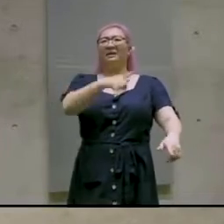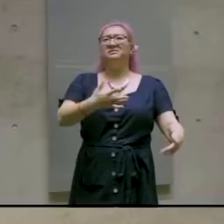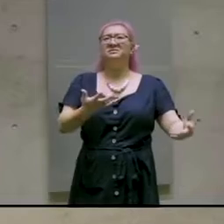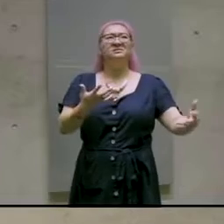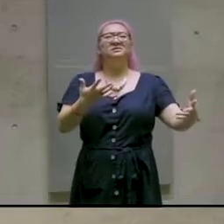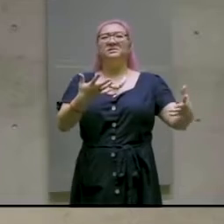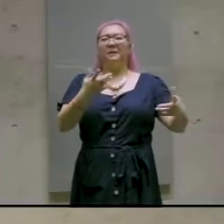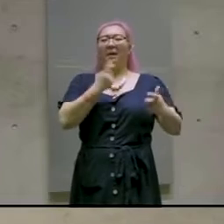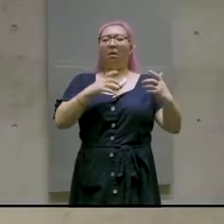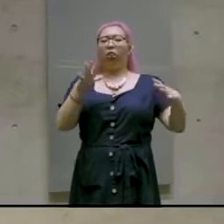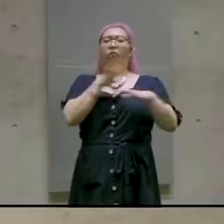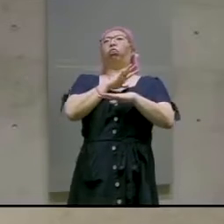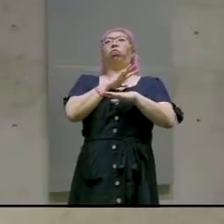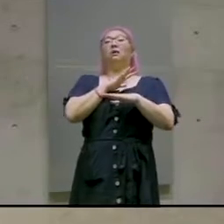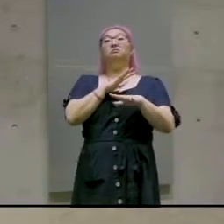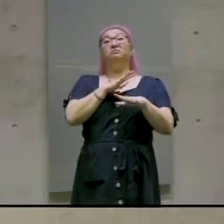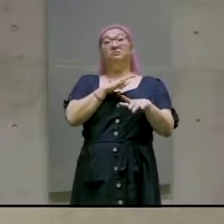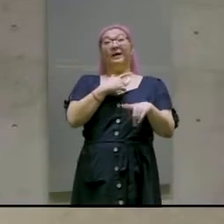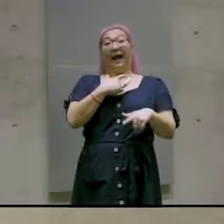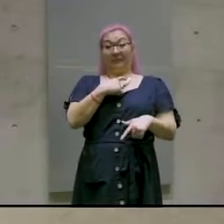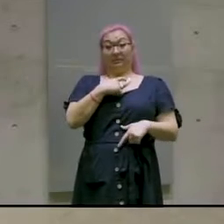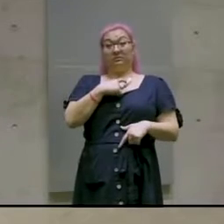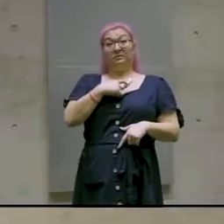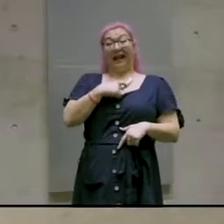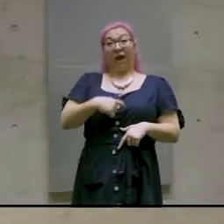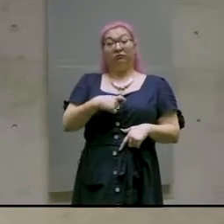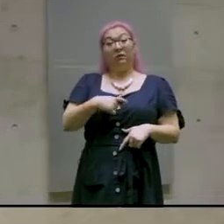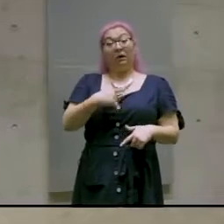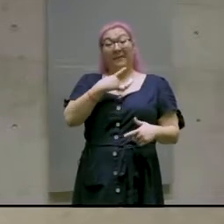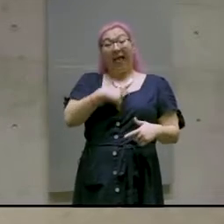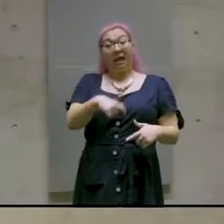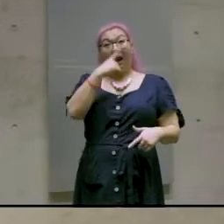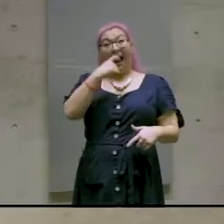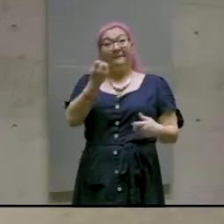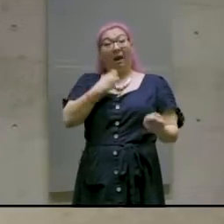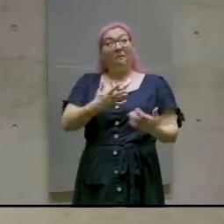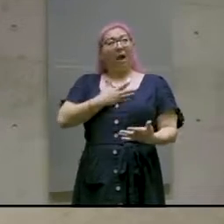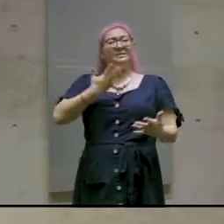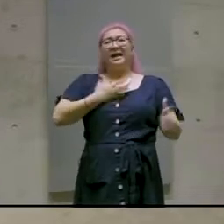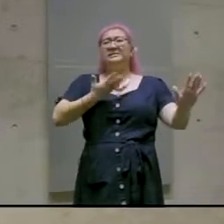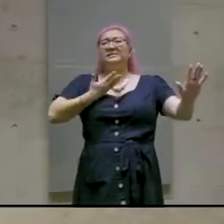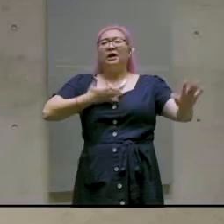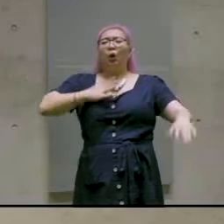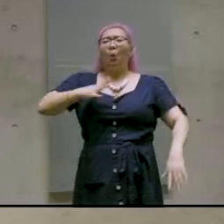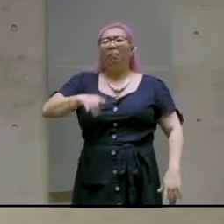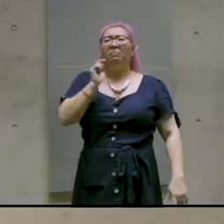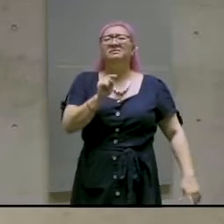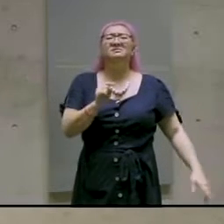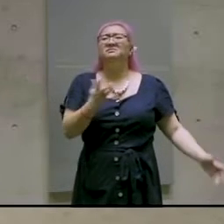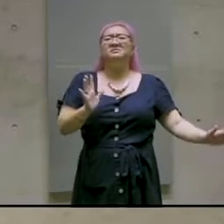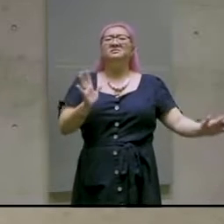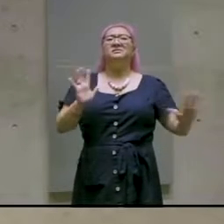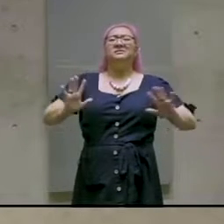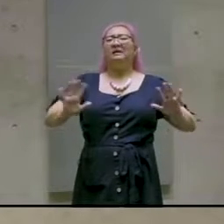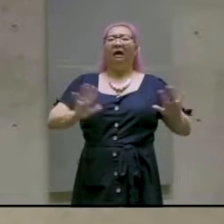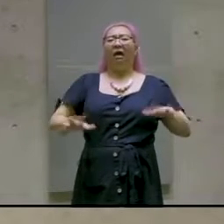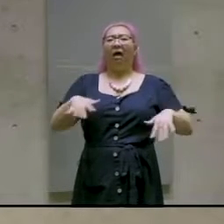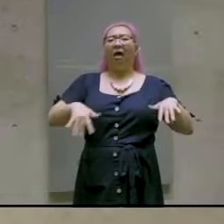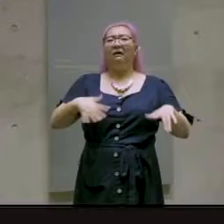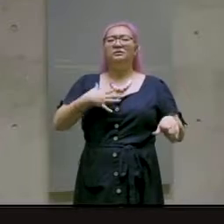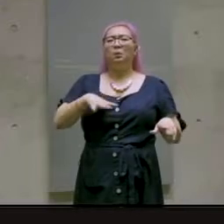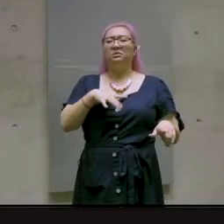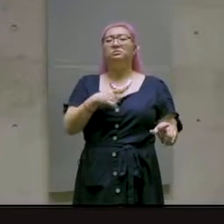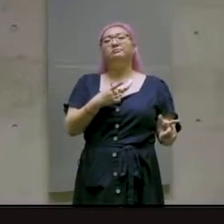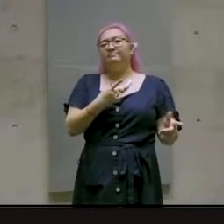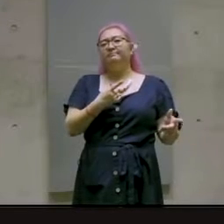and in some cases it can actually provoke emotional distress. So kind of effective signaling and being very clear about kind of what options